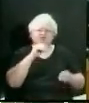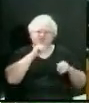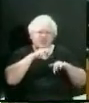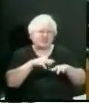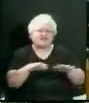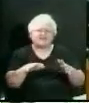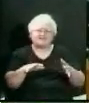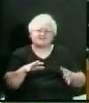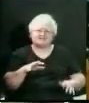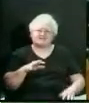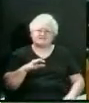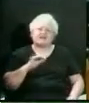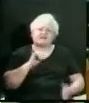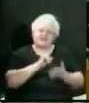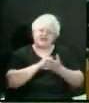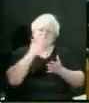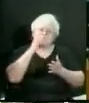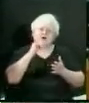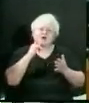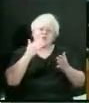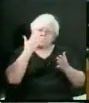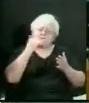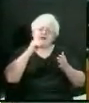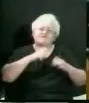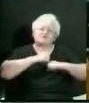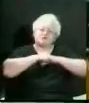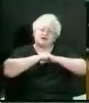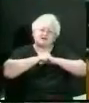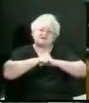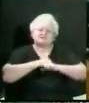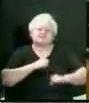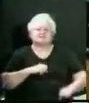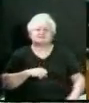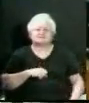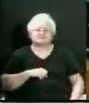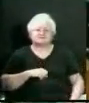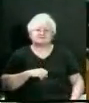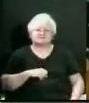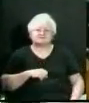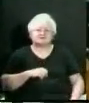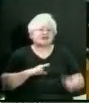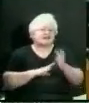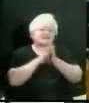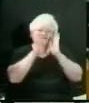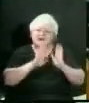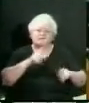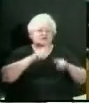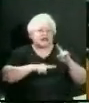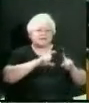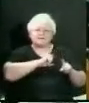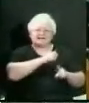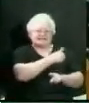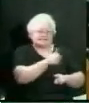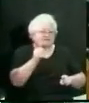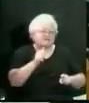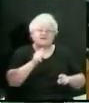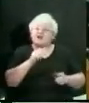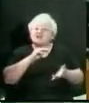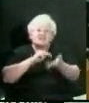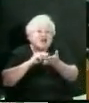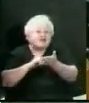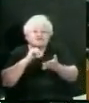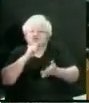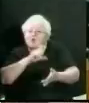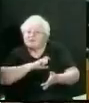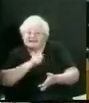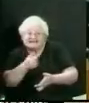do, that's why we have to put protection there. Someone said, well, you need to police yourself. Developers can't police themselves any more than doctors can police